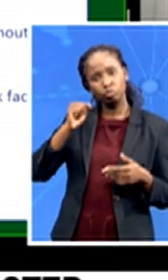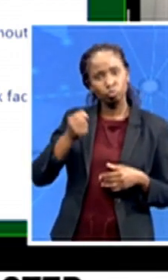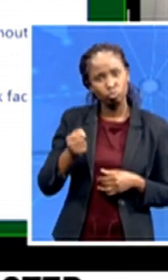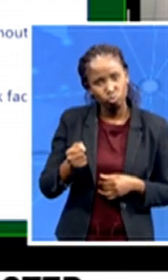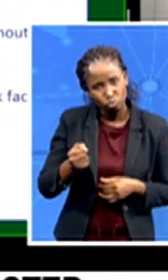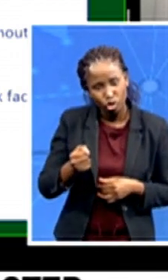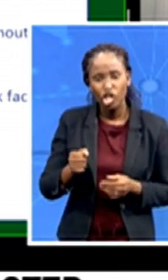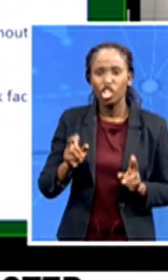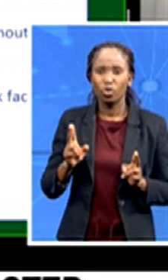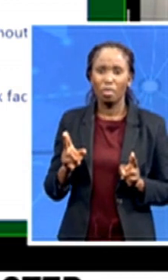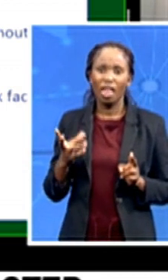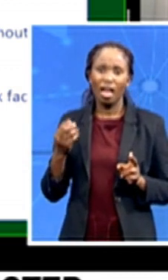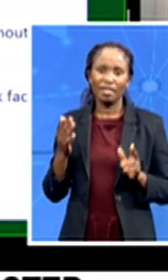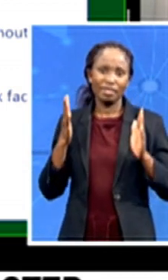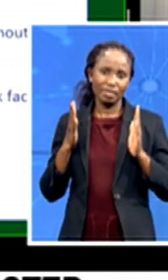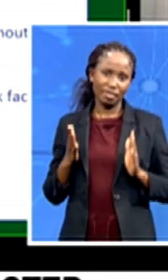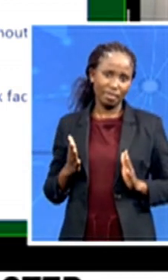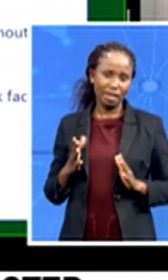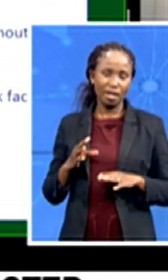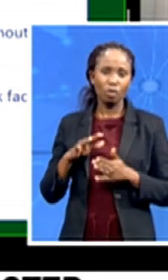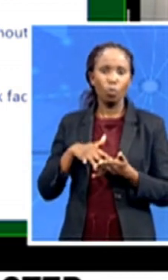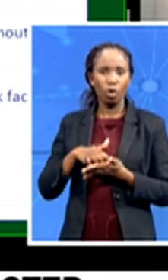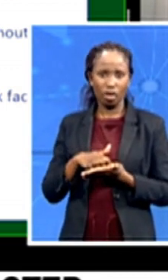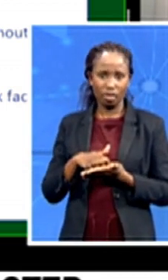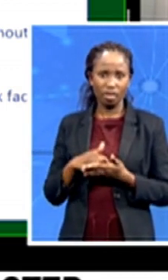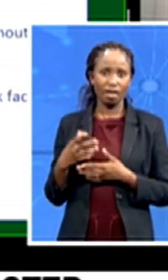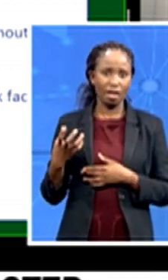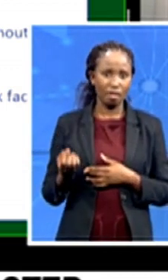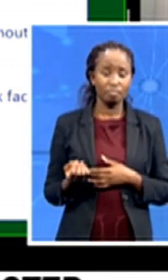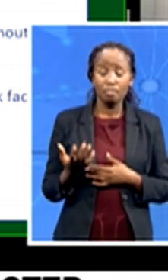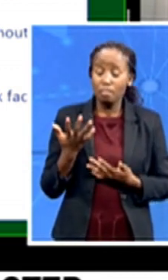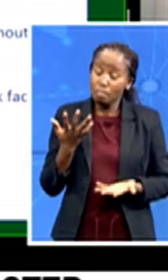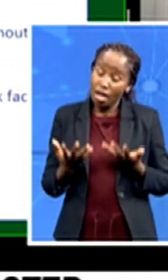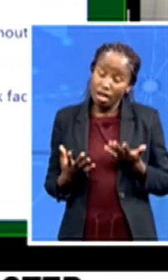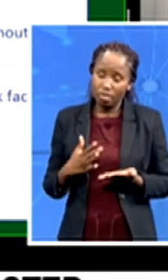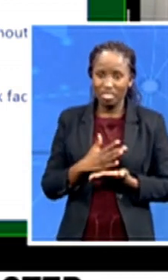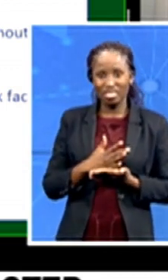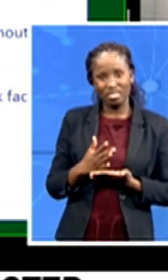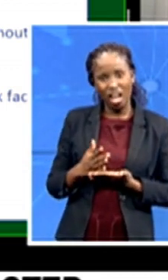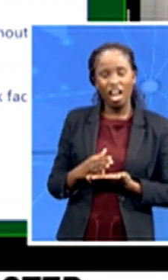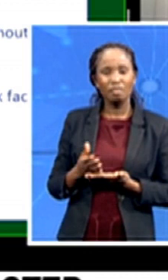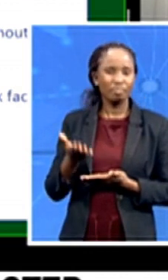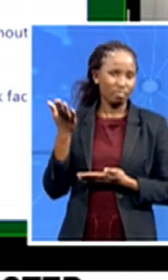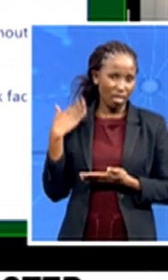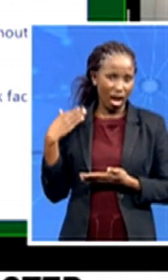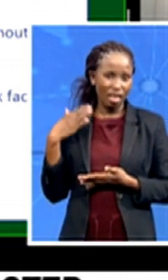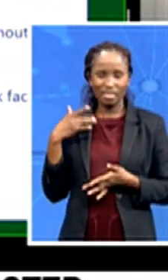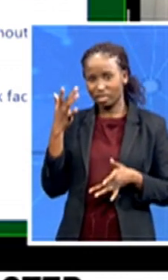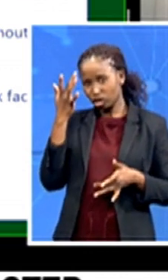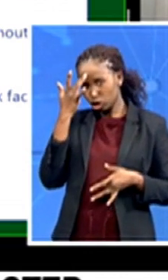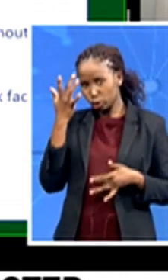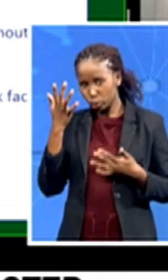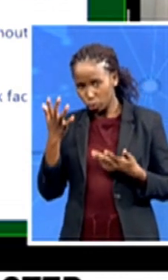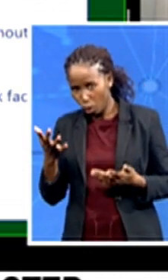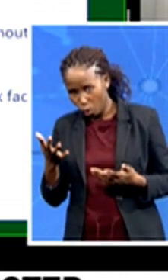a newly diagnosed illness. It could just be something spontaneous. It could be something that the person is exposed